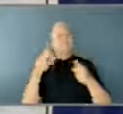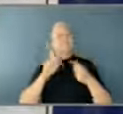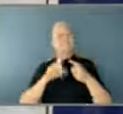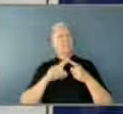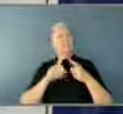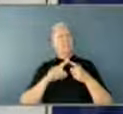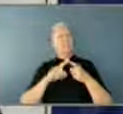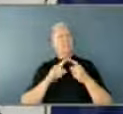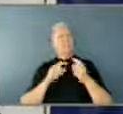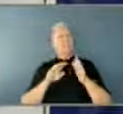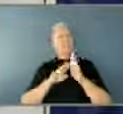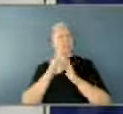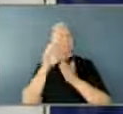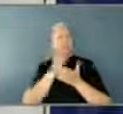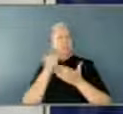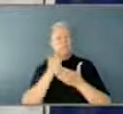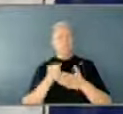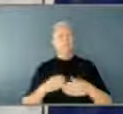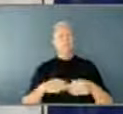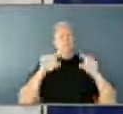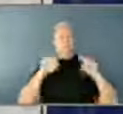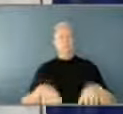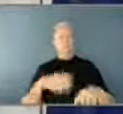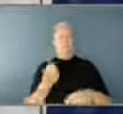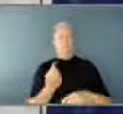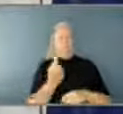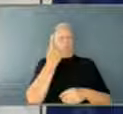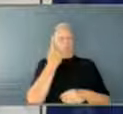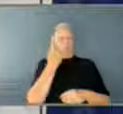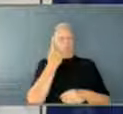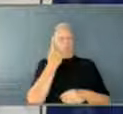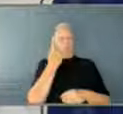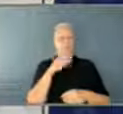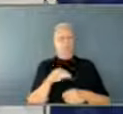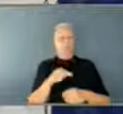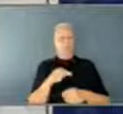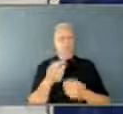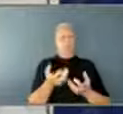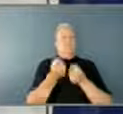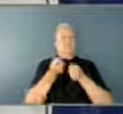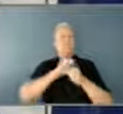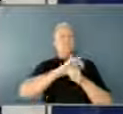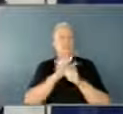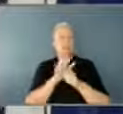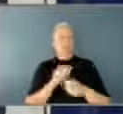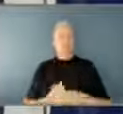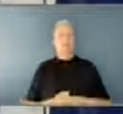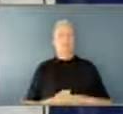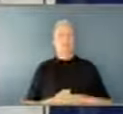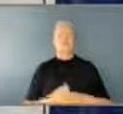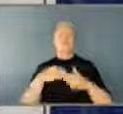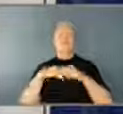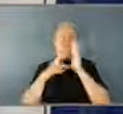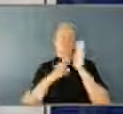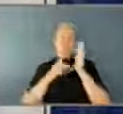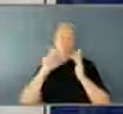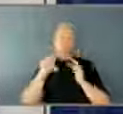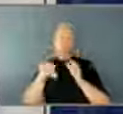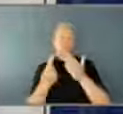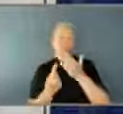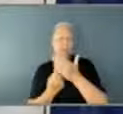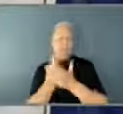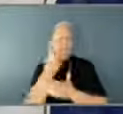Australia, one community case today on the advice that we have from the National Incident Centre, obviously within Victoria,